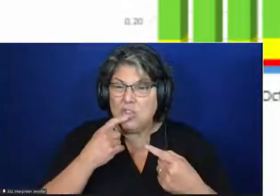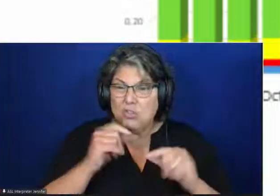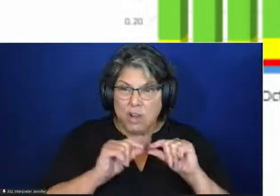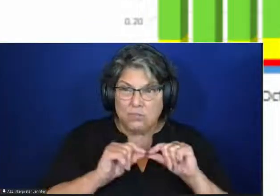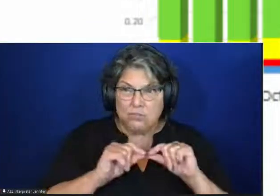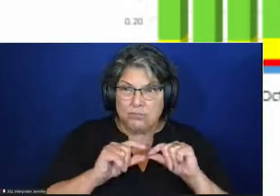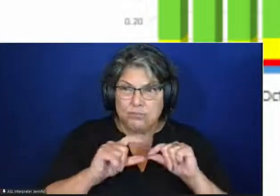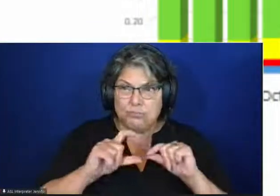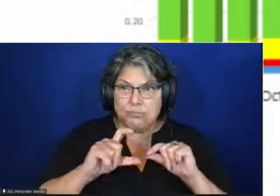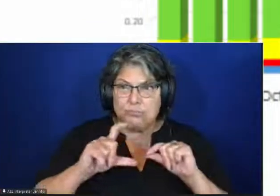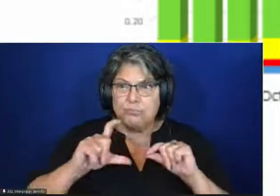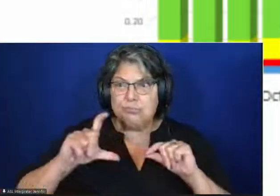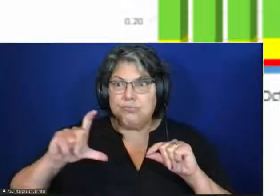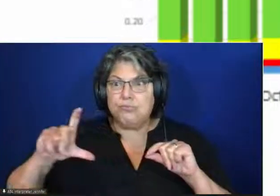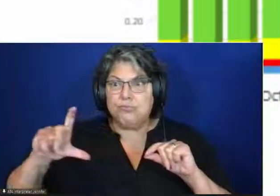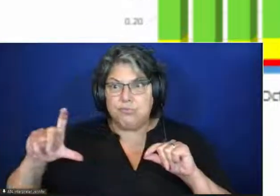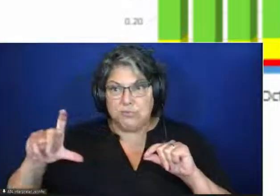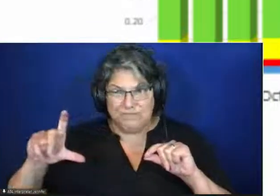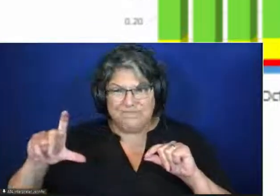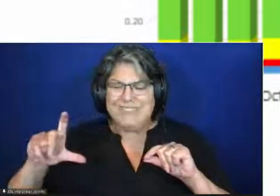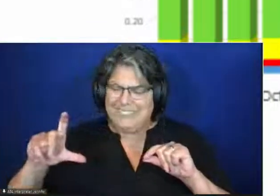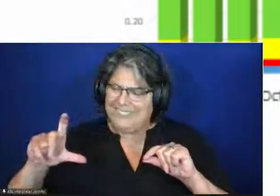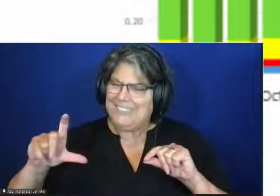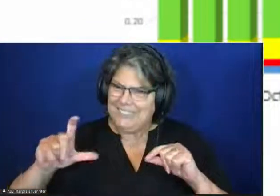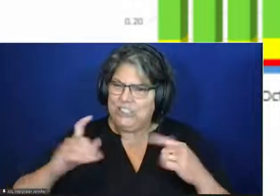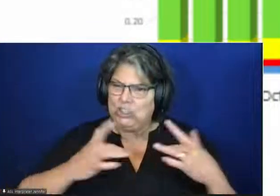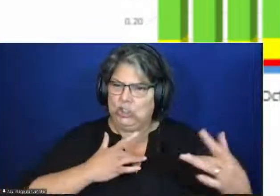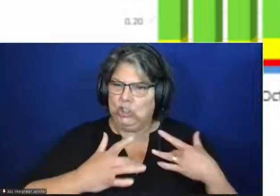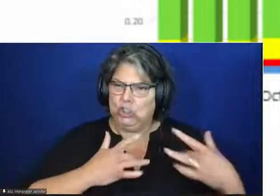and that is cause for concern.